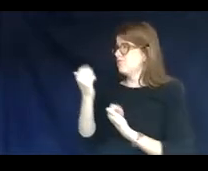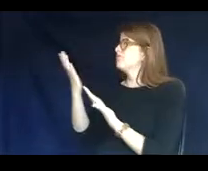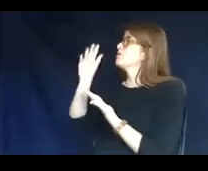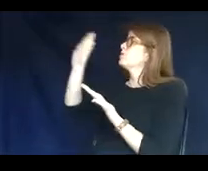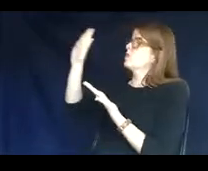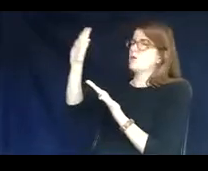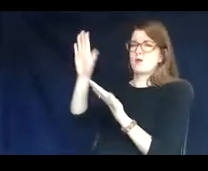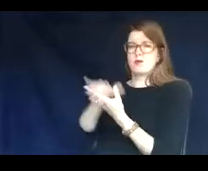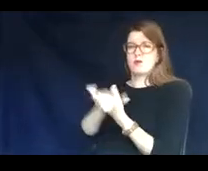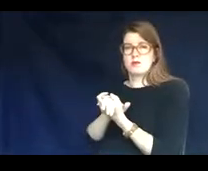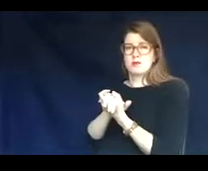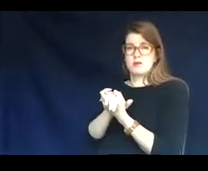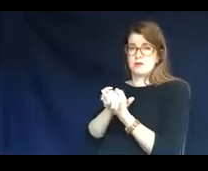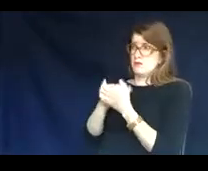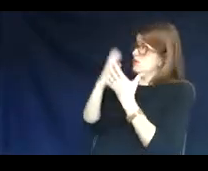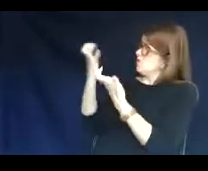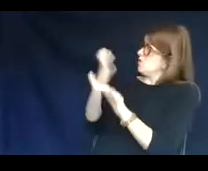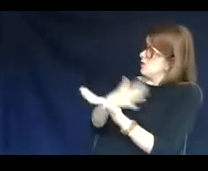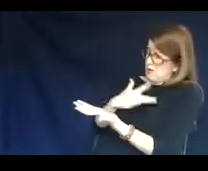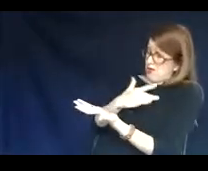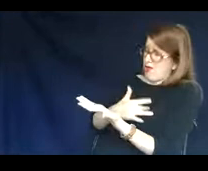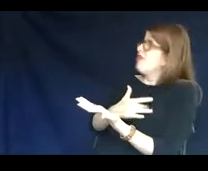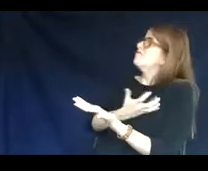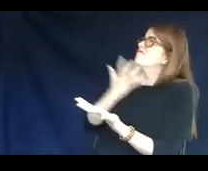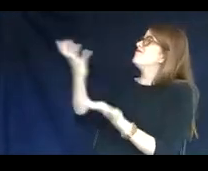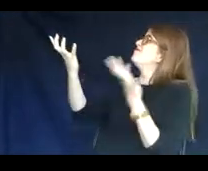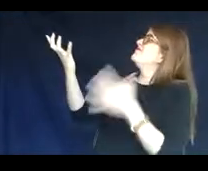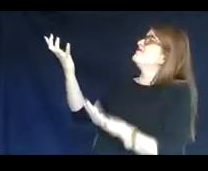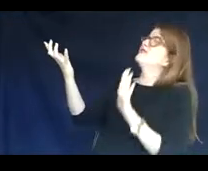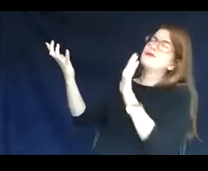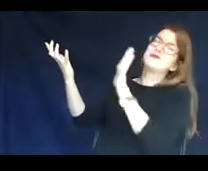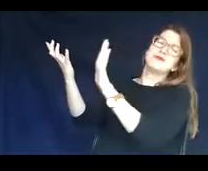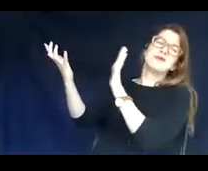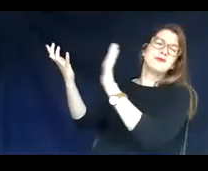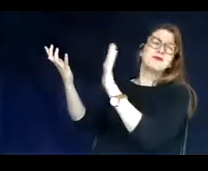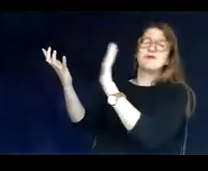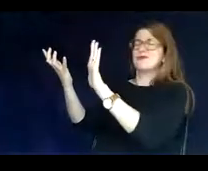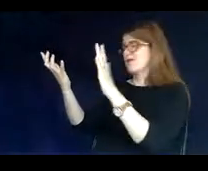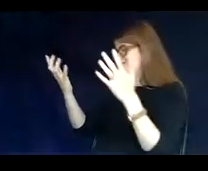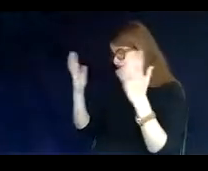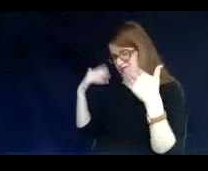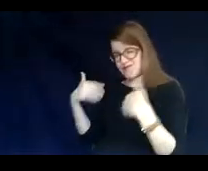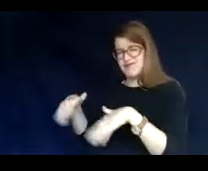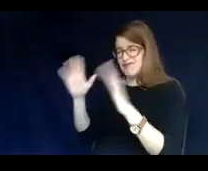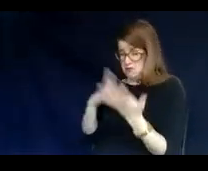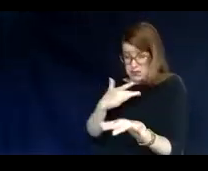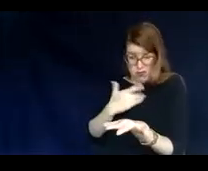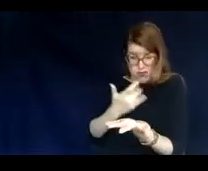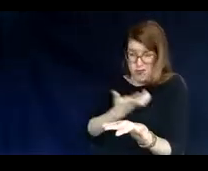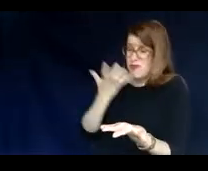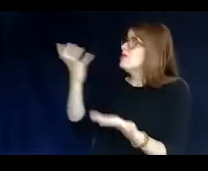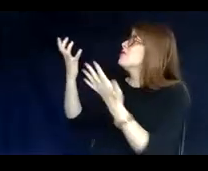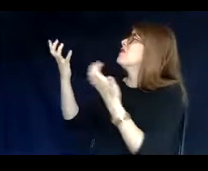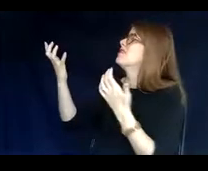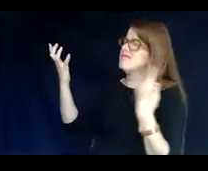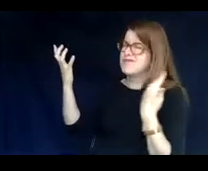You want my heart, you got it, you got it, you got it. If you want my